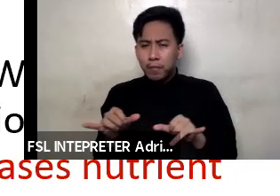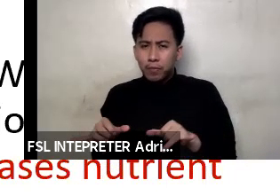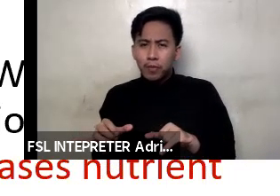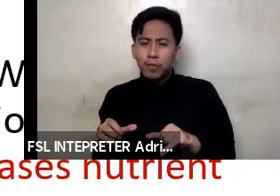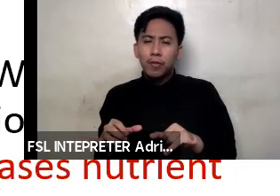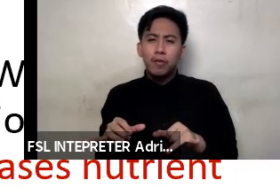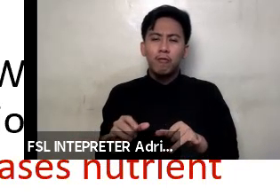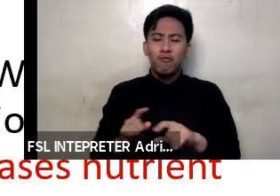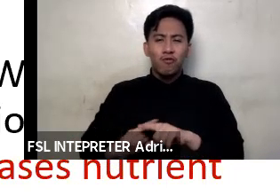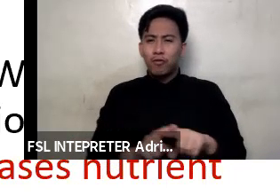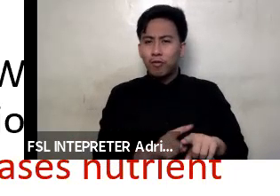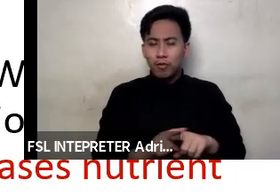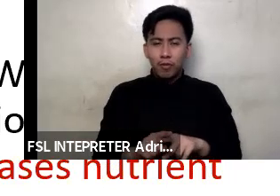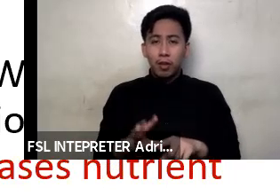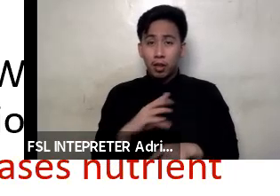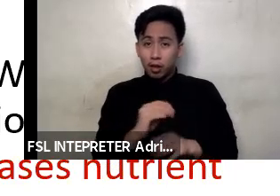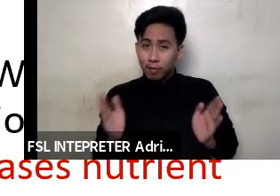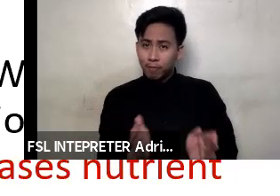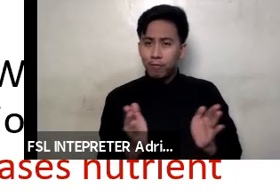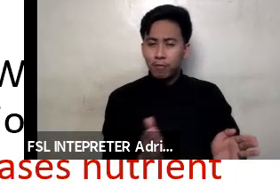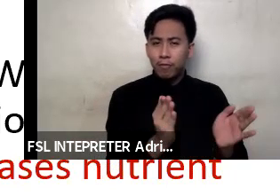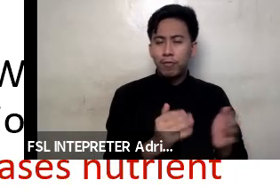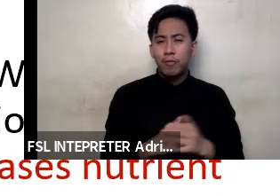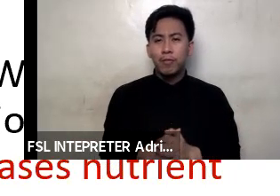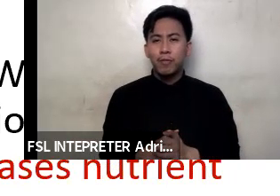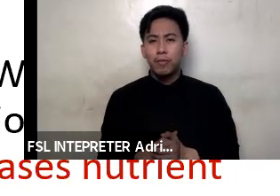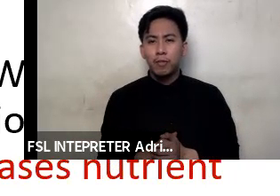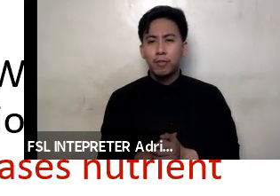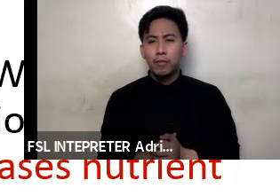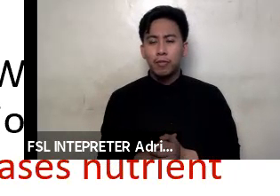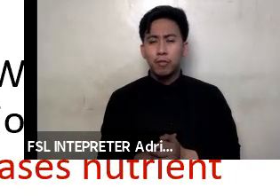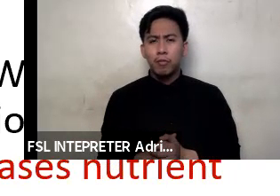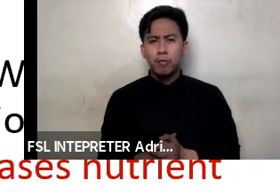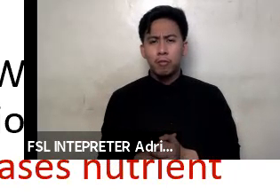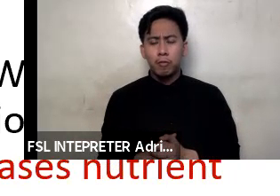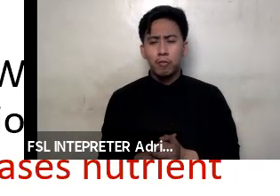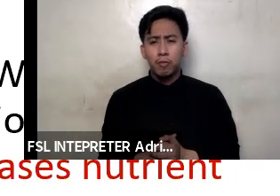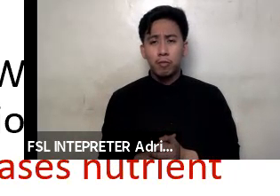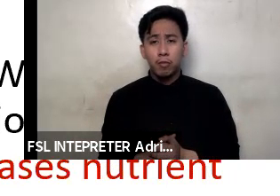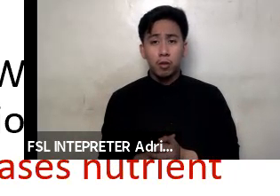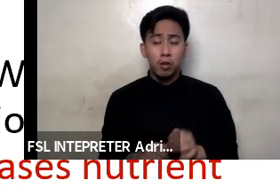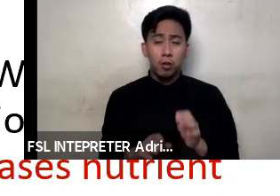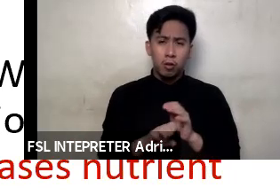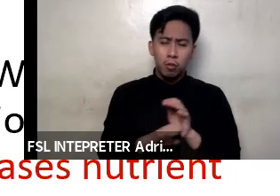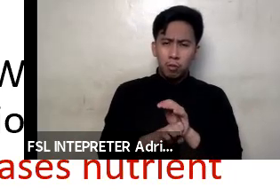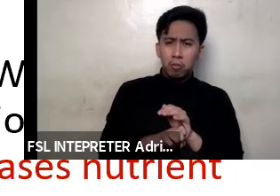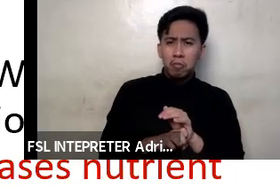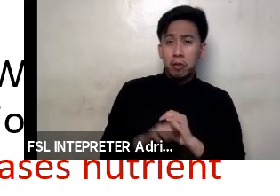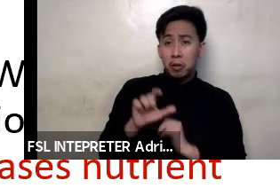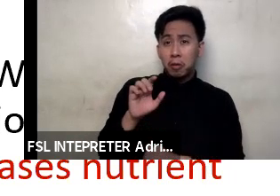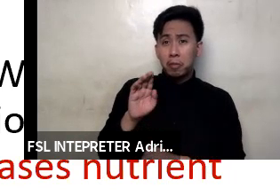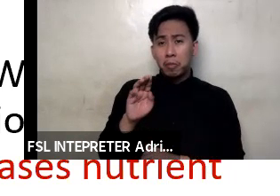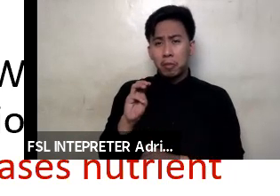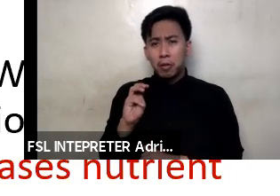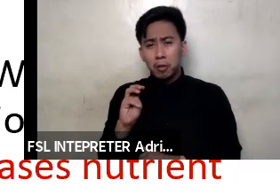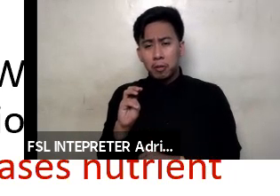Other concept, the lack of access to water and sanitation has an impact on malnutrition, particularly diarrhea. There you go. The other